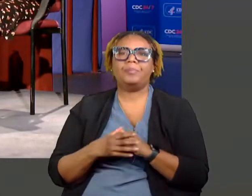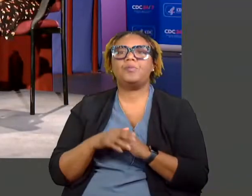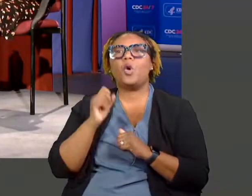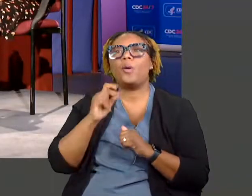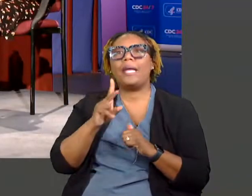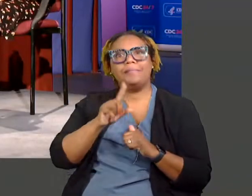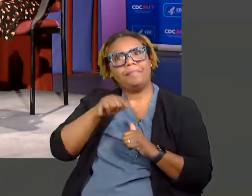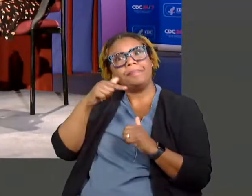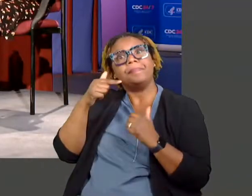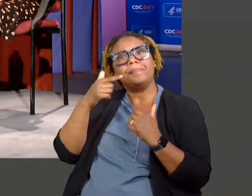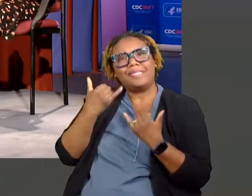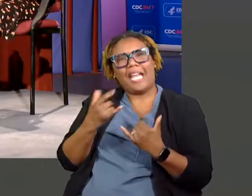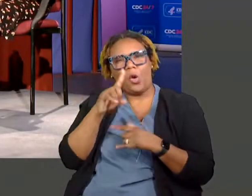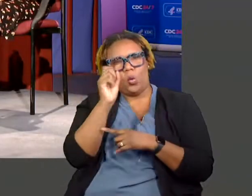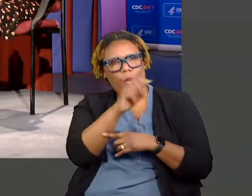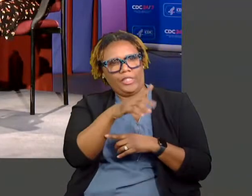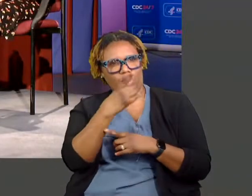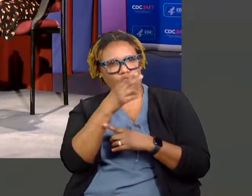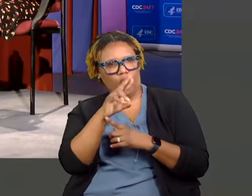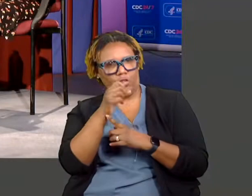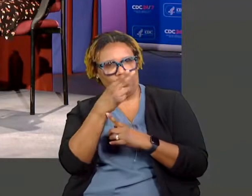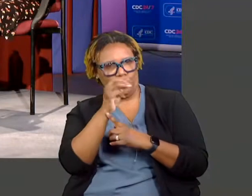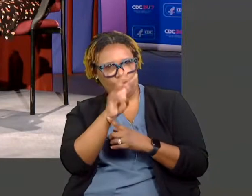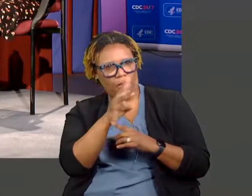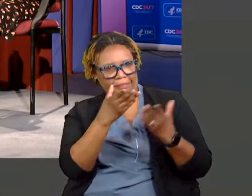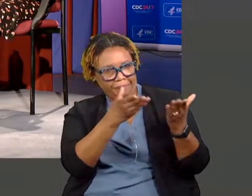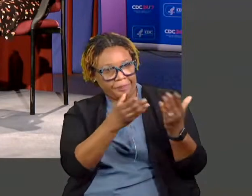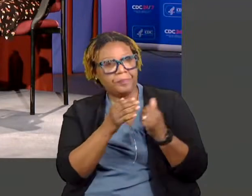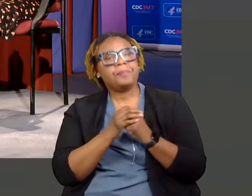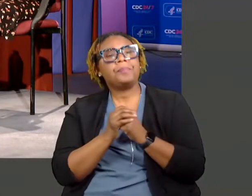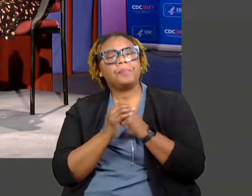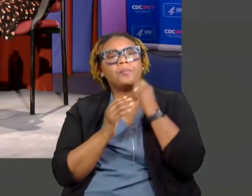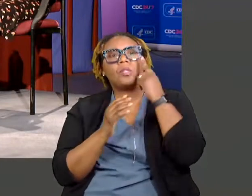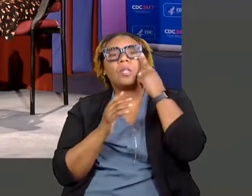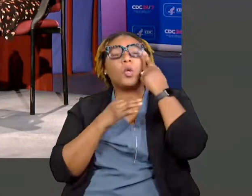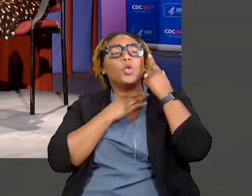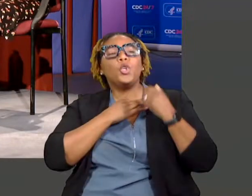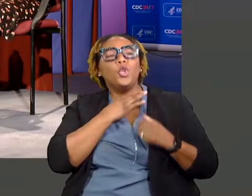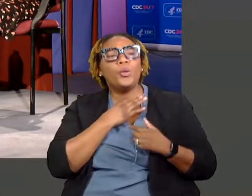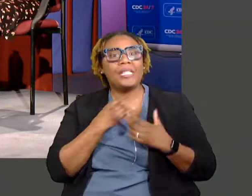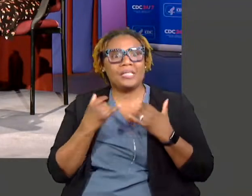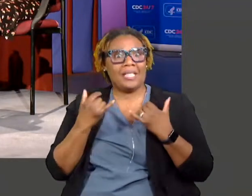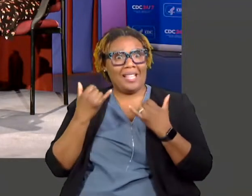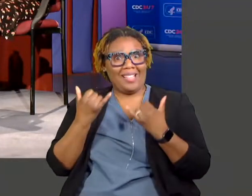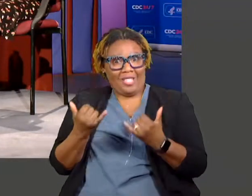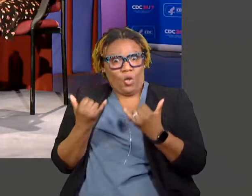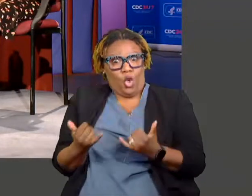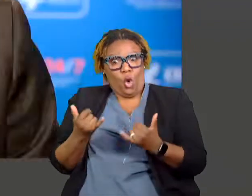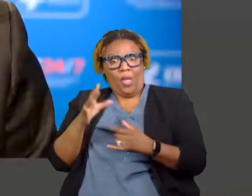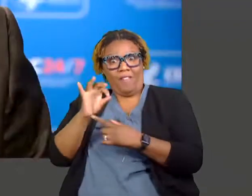Dr. Shah. The next question is, will the annual flu shot protect people?